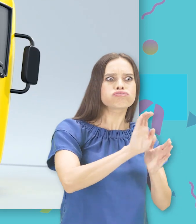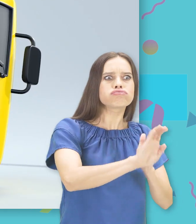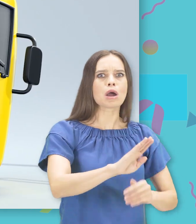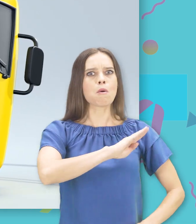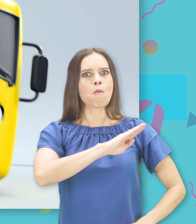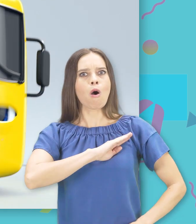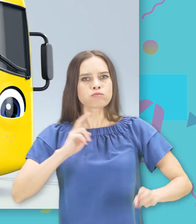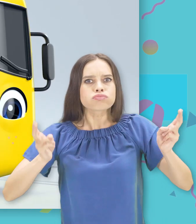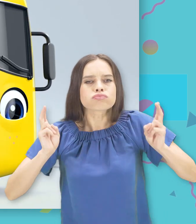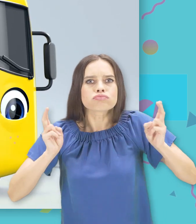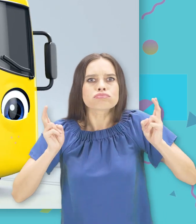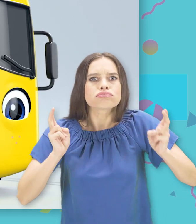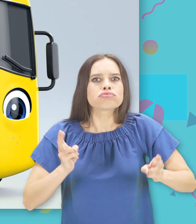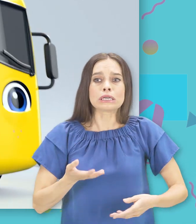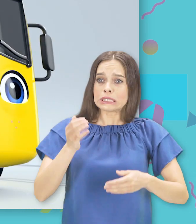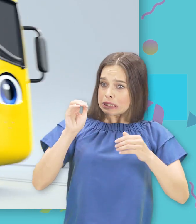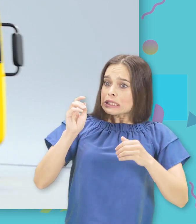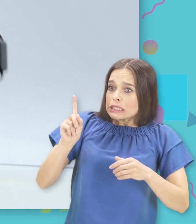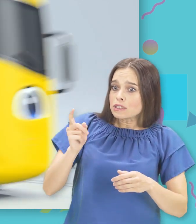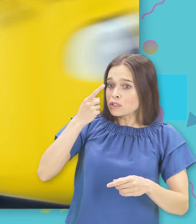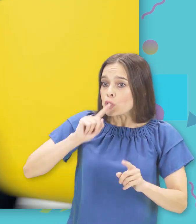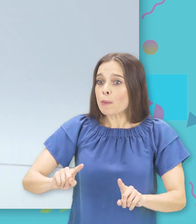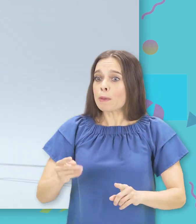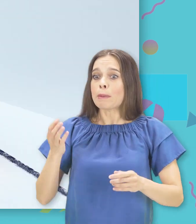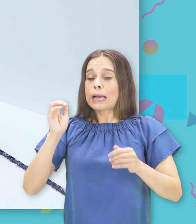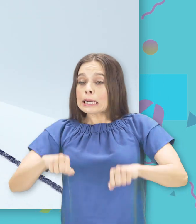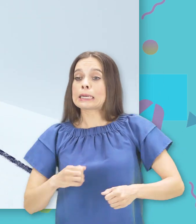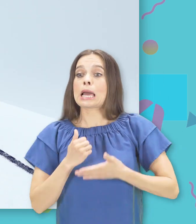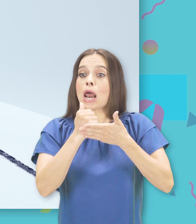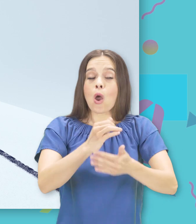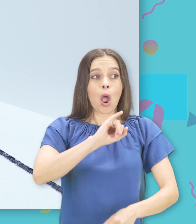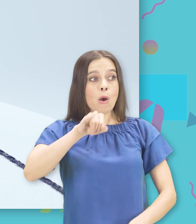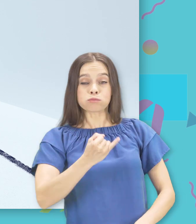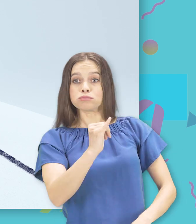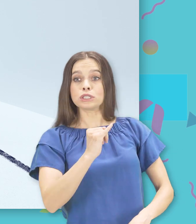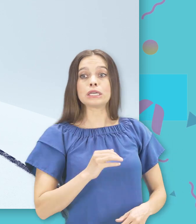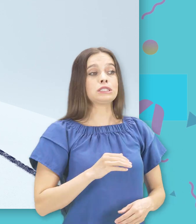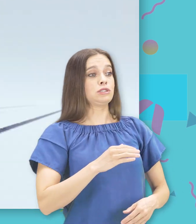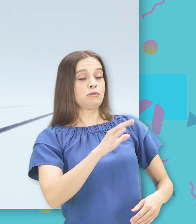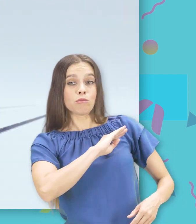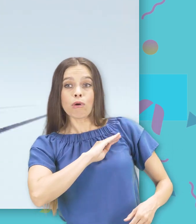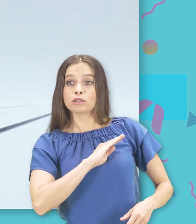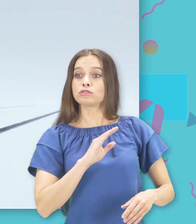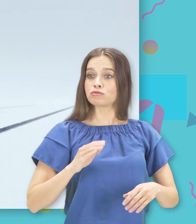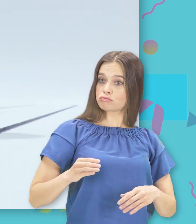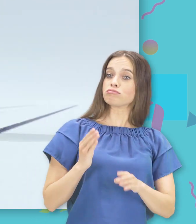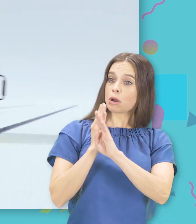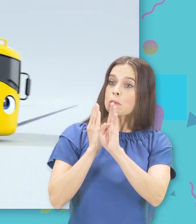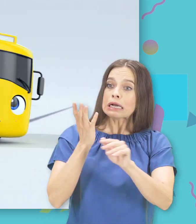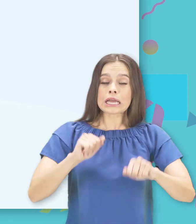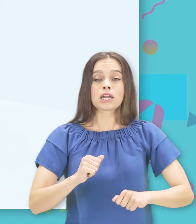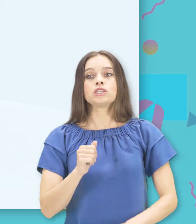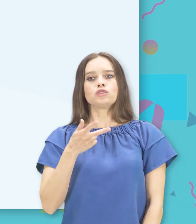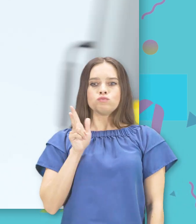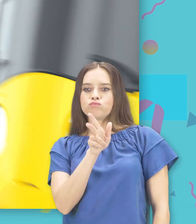in a rush. Can you help Jesse up to the top of the hill? Can you help her, Buster Bus? So go, Buster Bus,